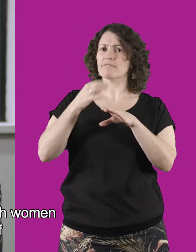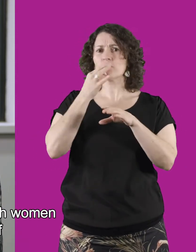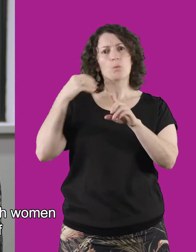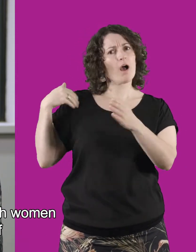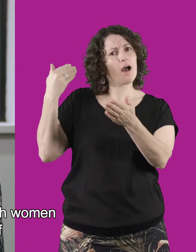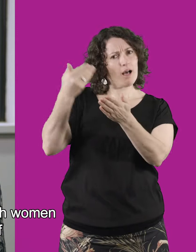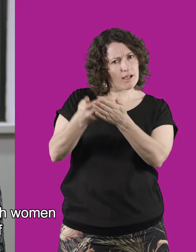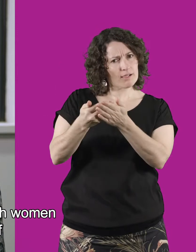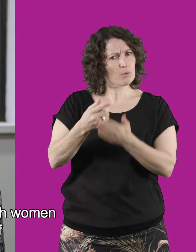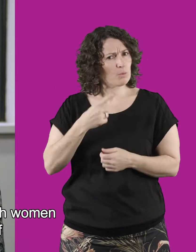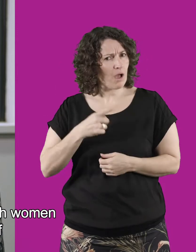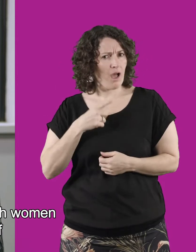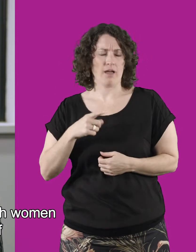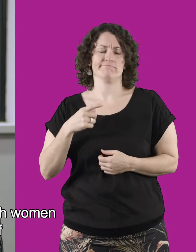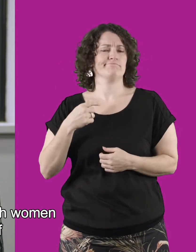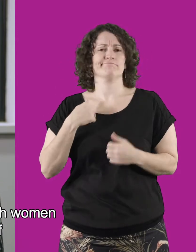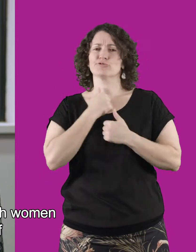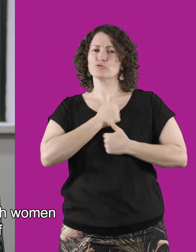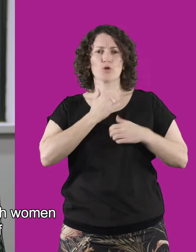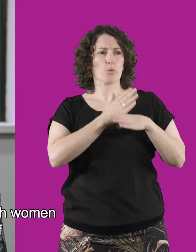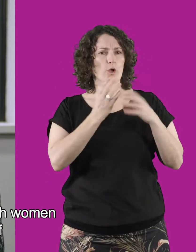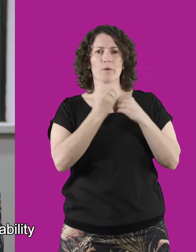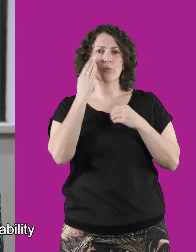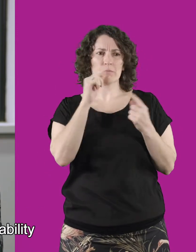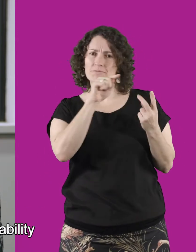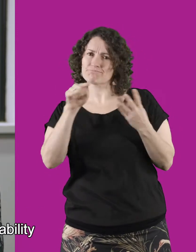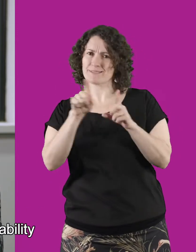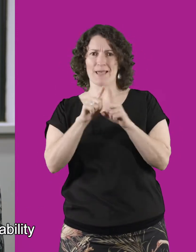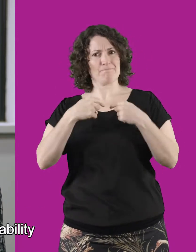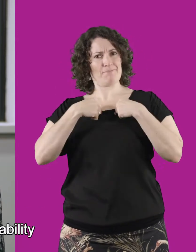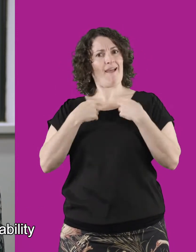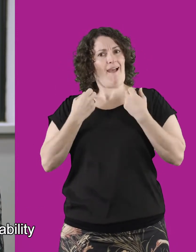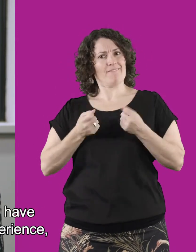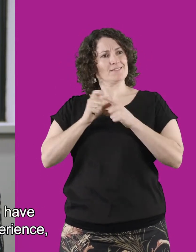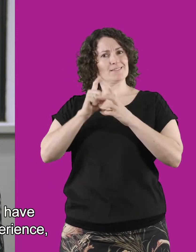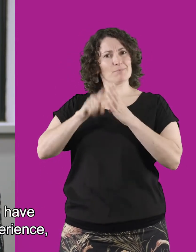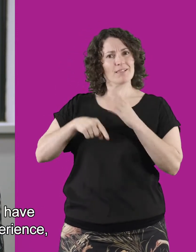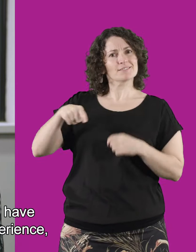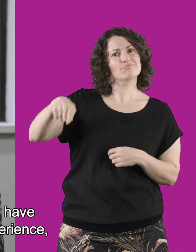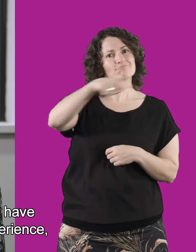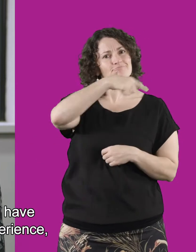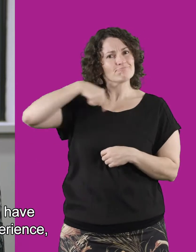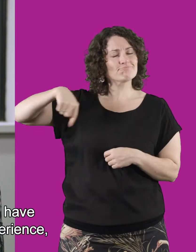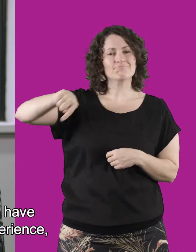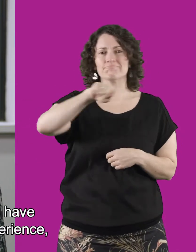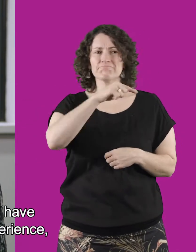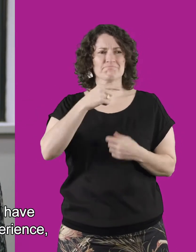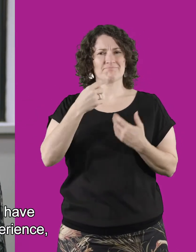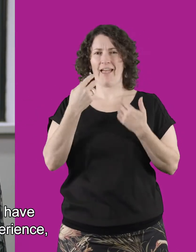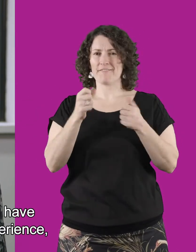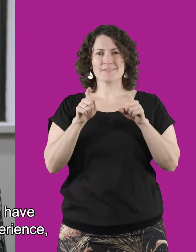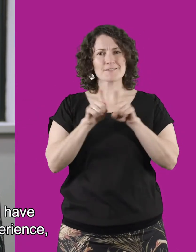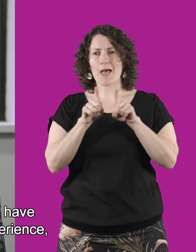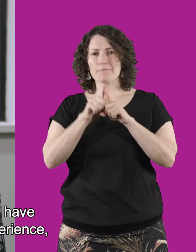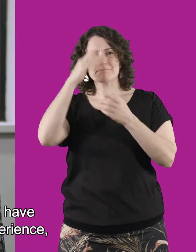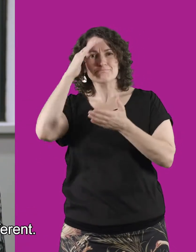because I work with women like myself who have a disability, and we are all have